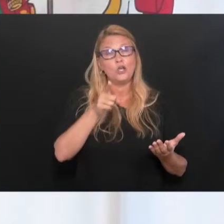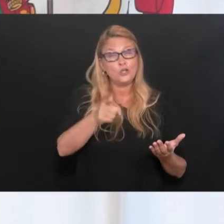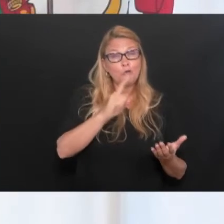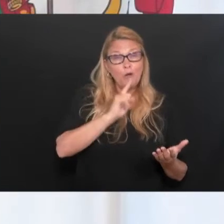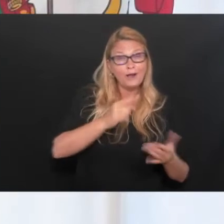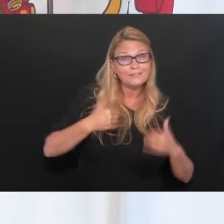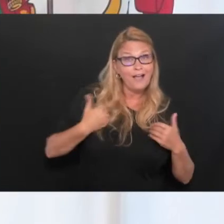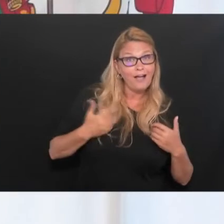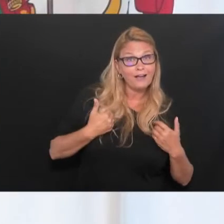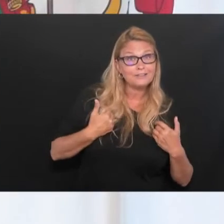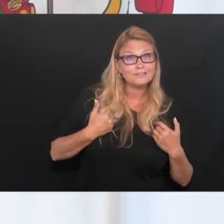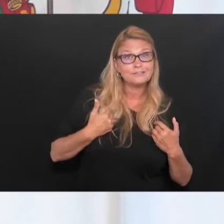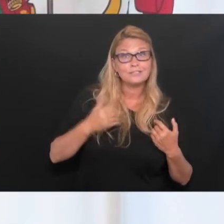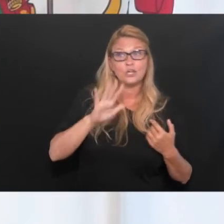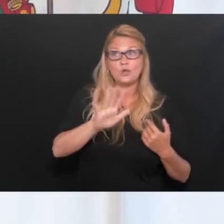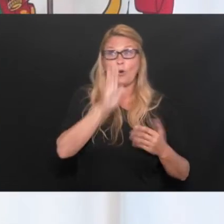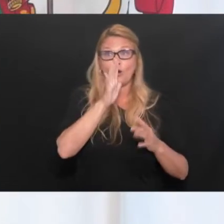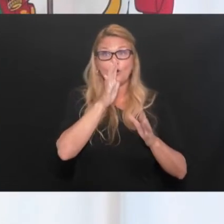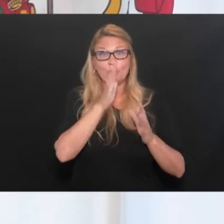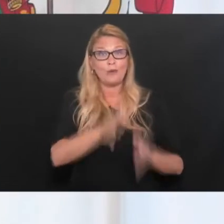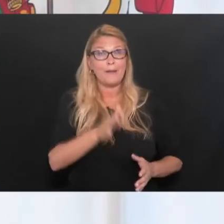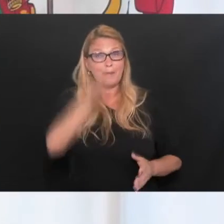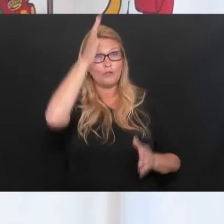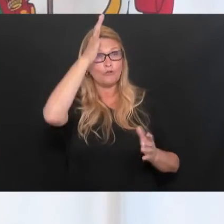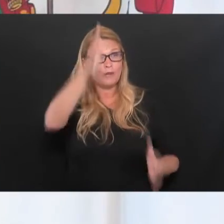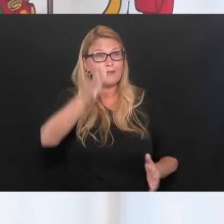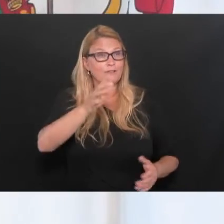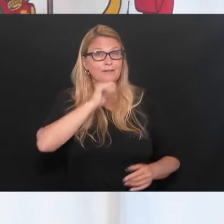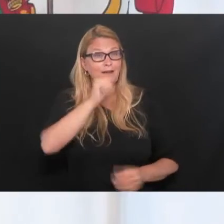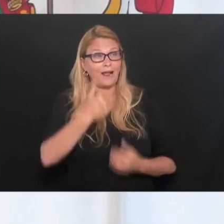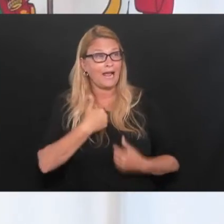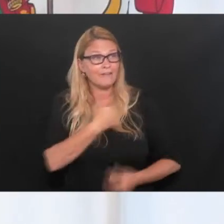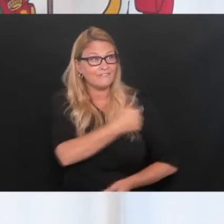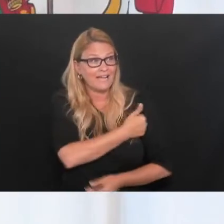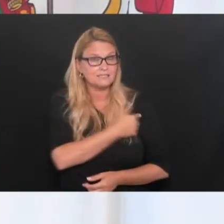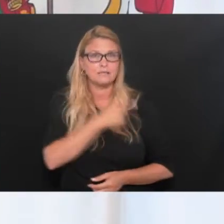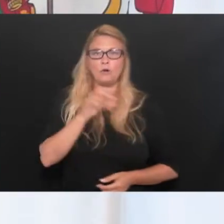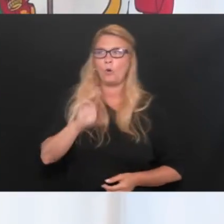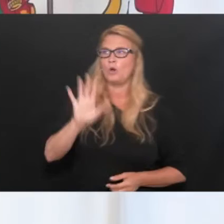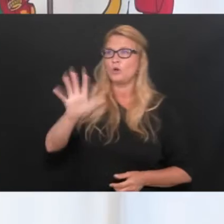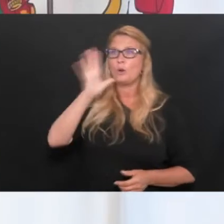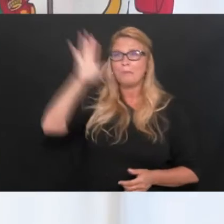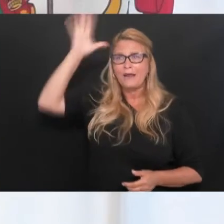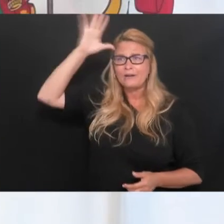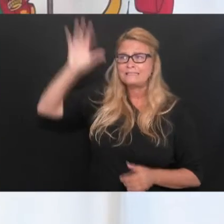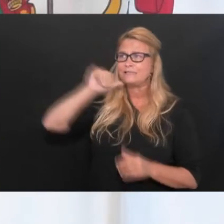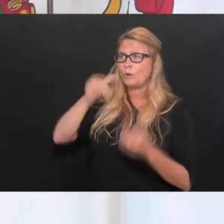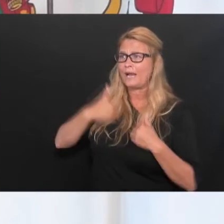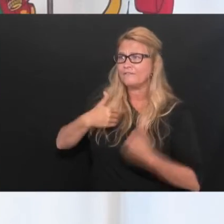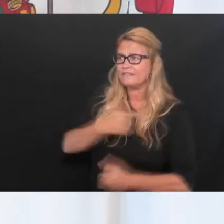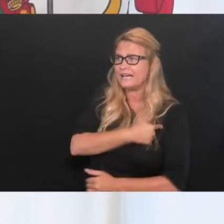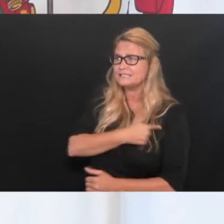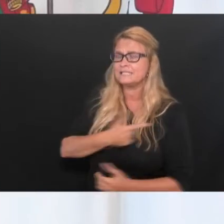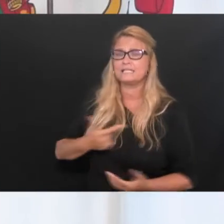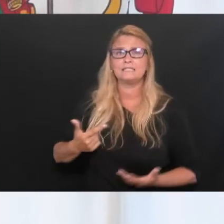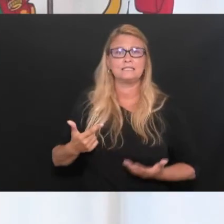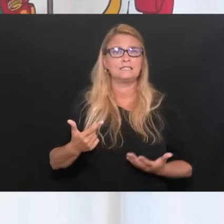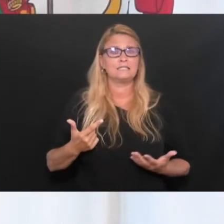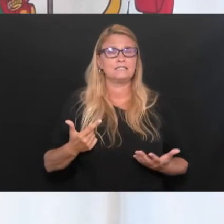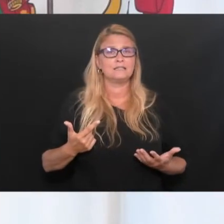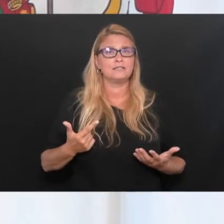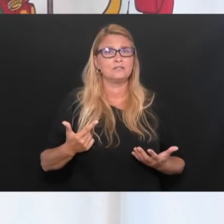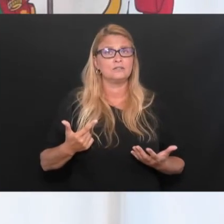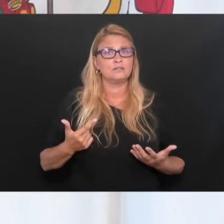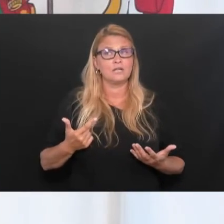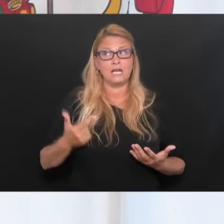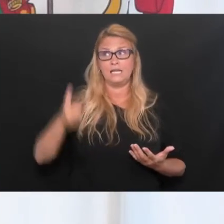and everything and your grandma's not vaccinated or your dad or whatever's not vaccinated or your dad